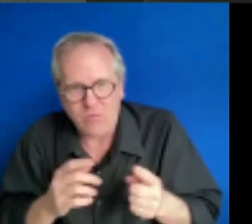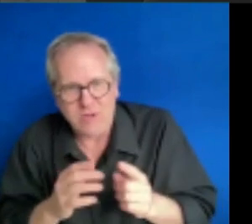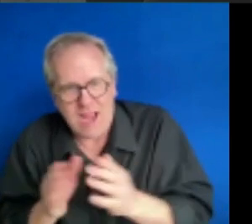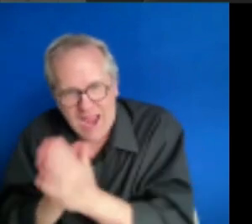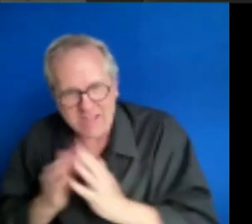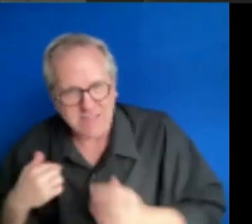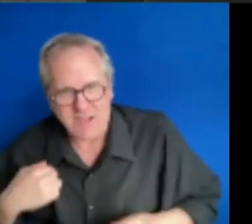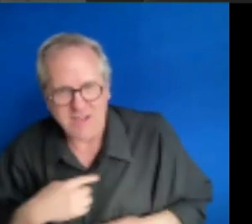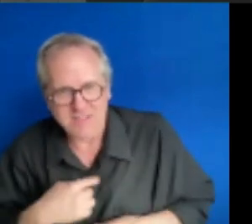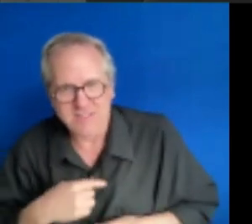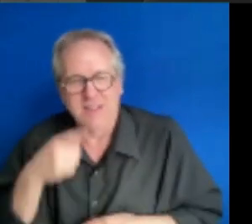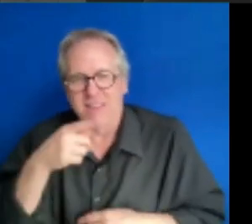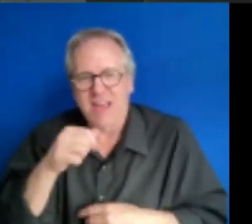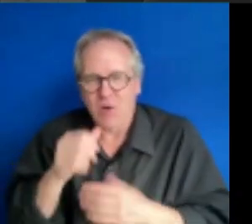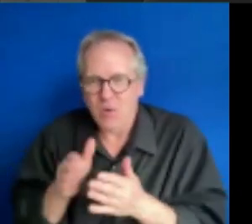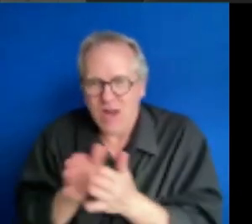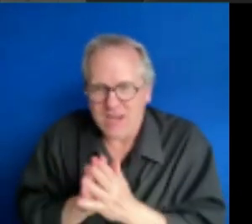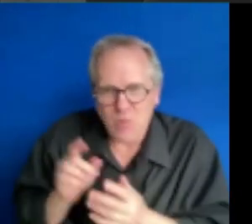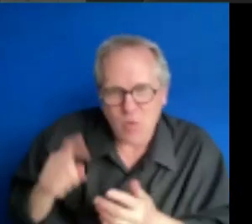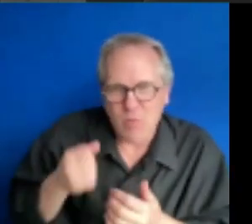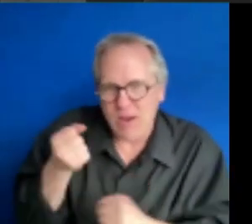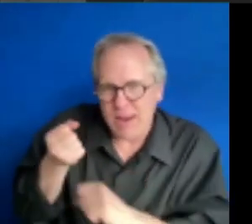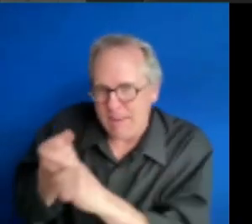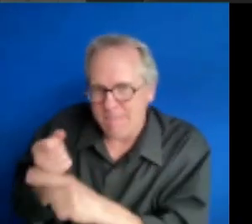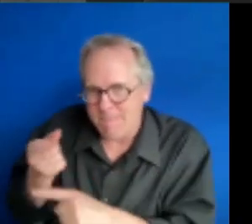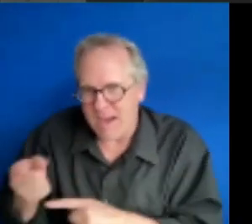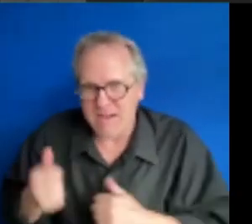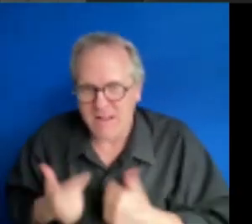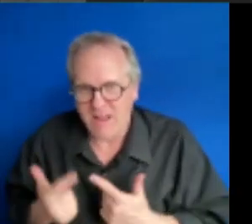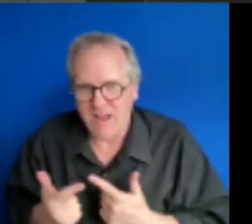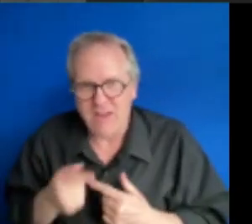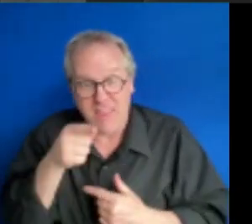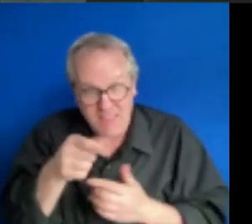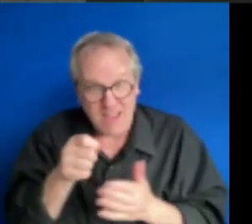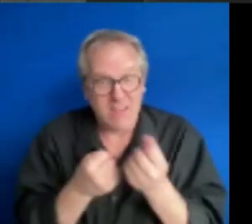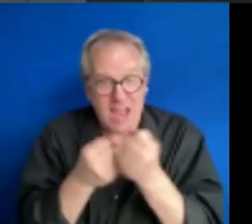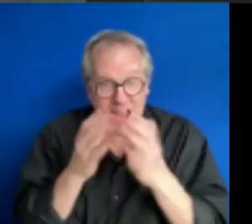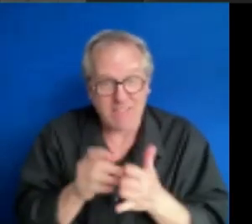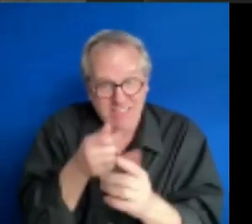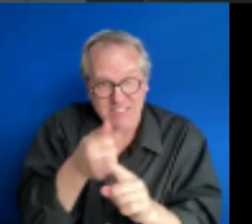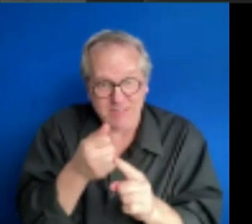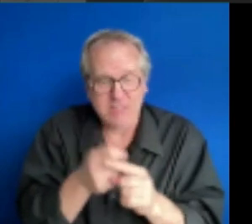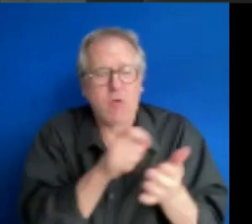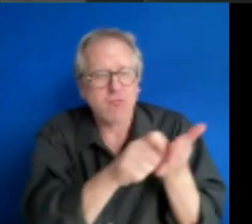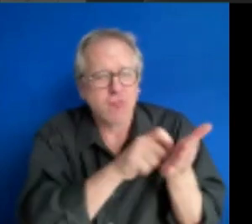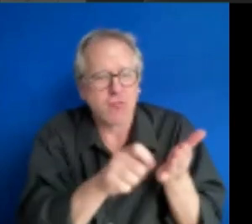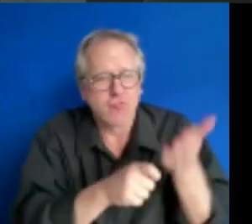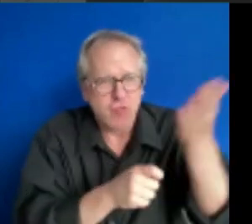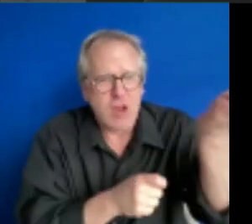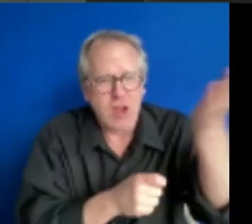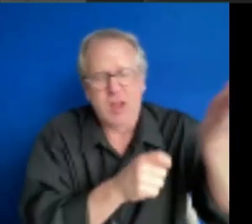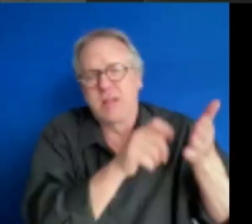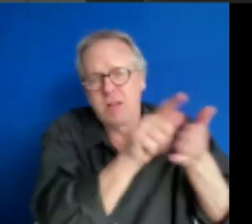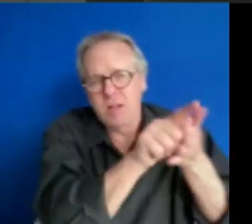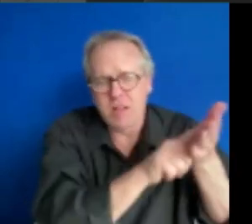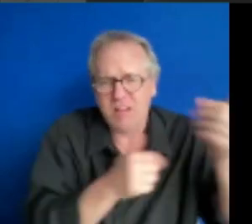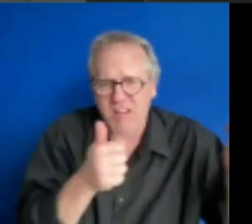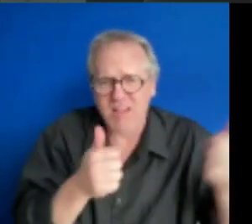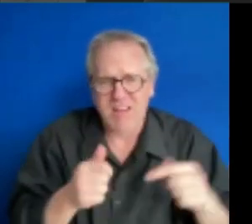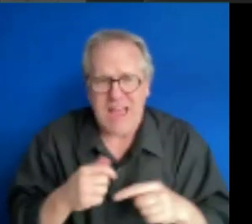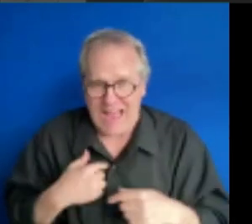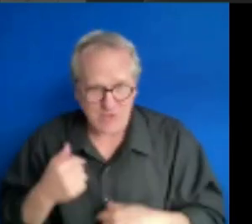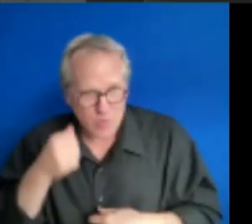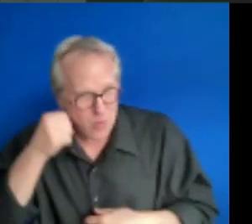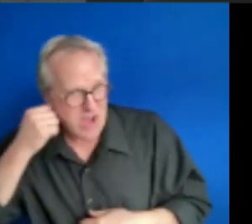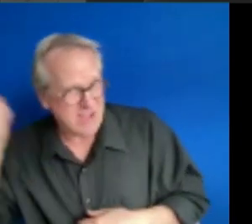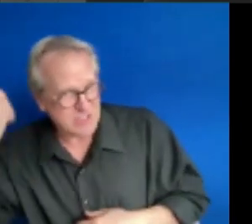and asking what is really going to impact your life. What is going to make your life better? What do you need? Even if I don't